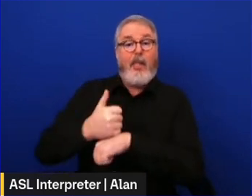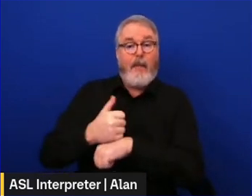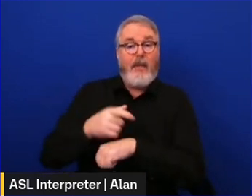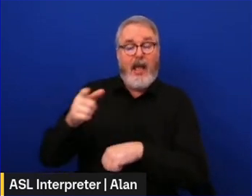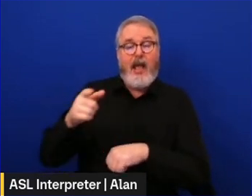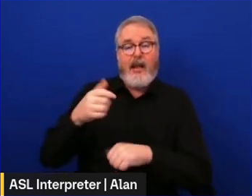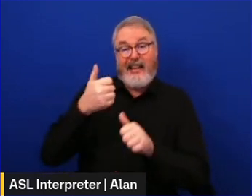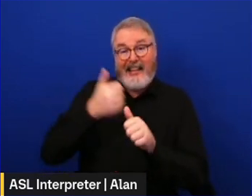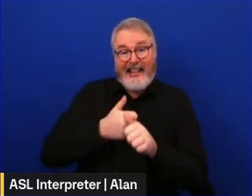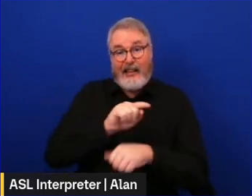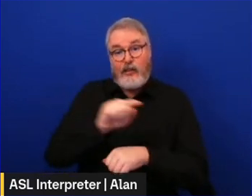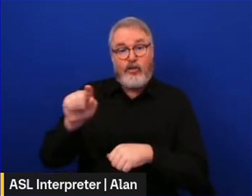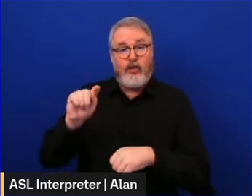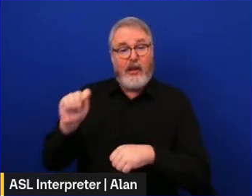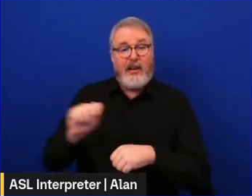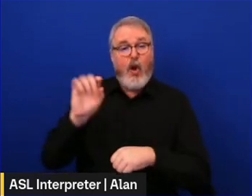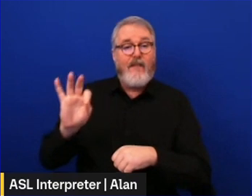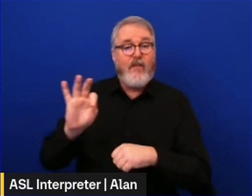with its